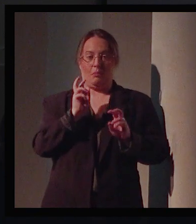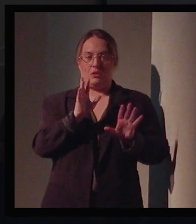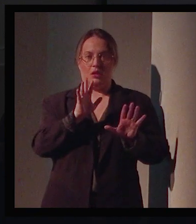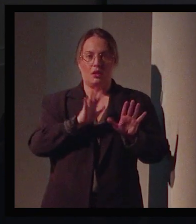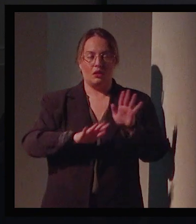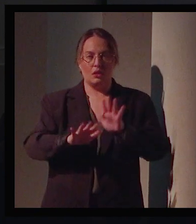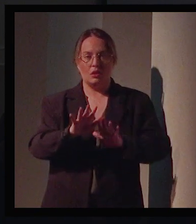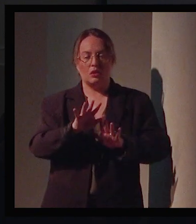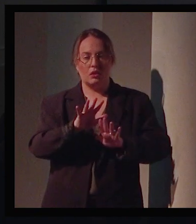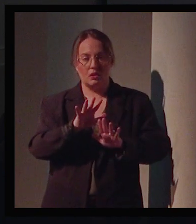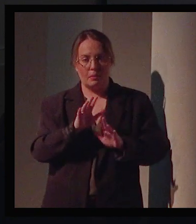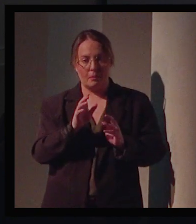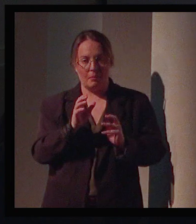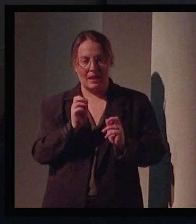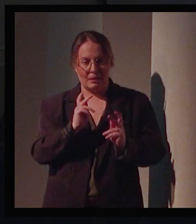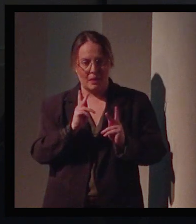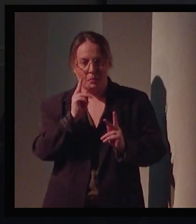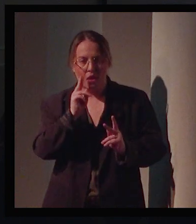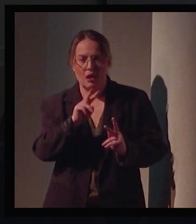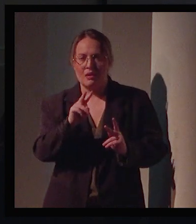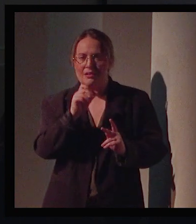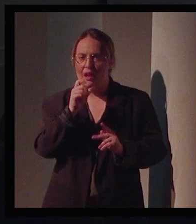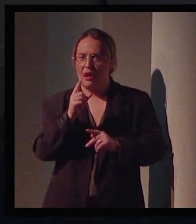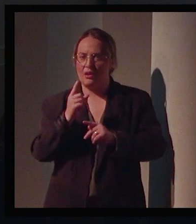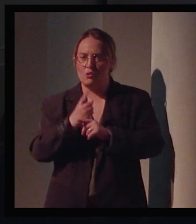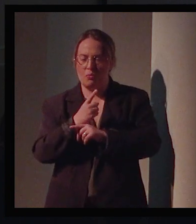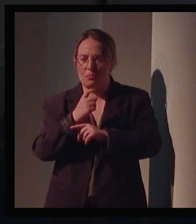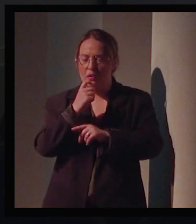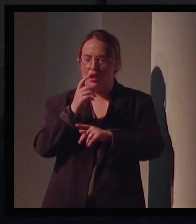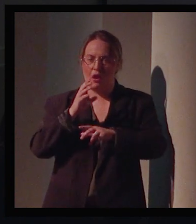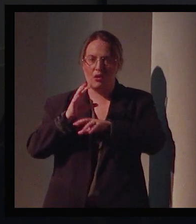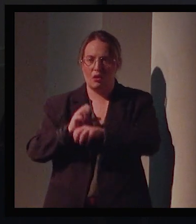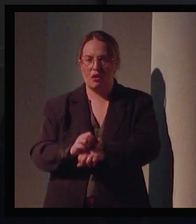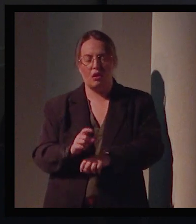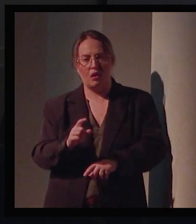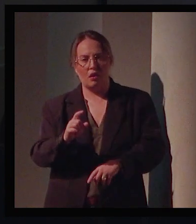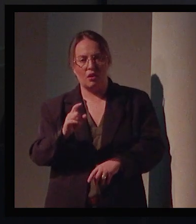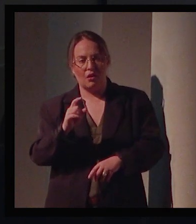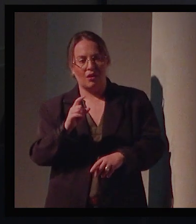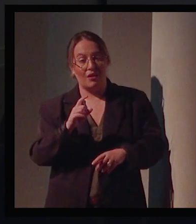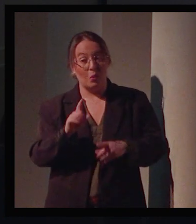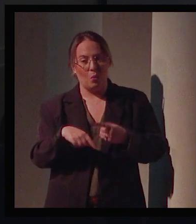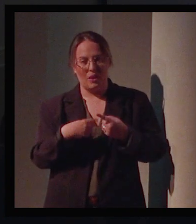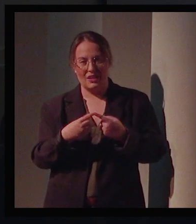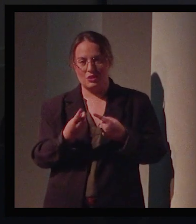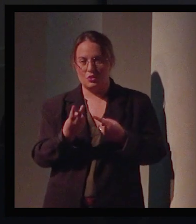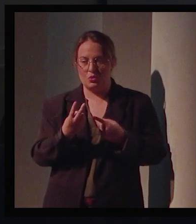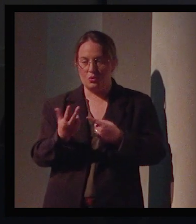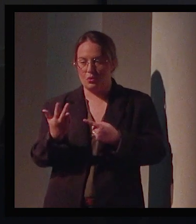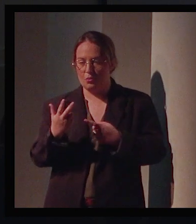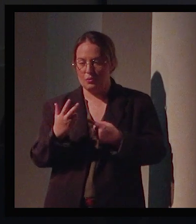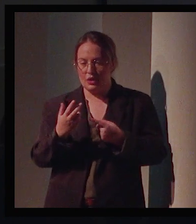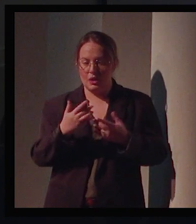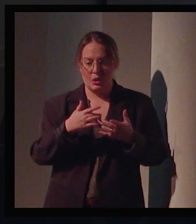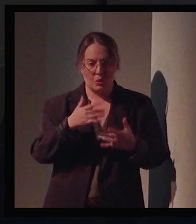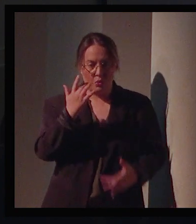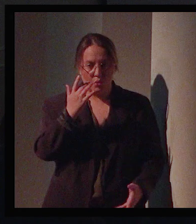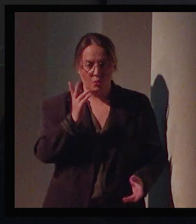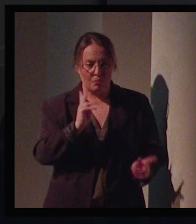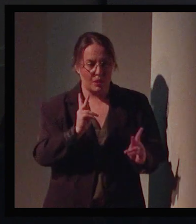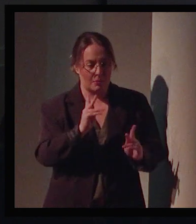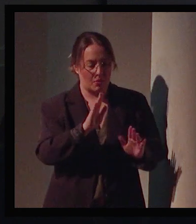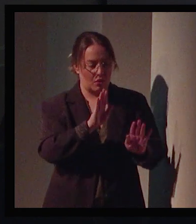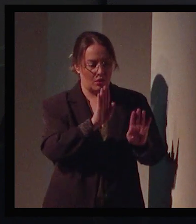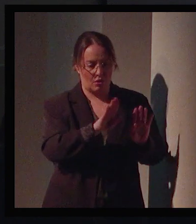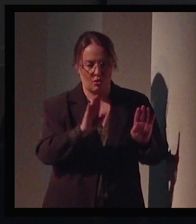said of Manet and this painting, quote, "When he places 2 or 3 nude figures on a large canvas next